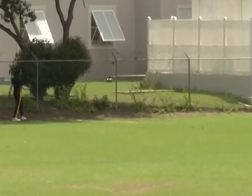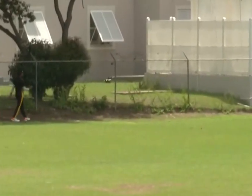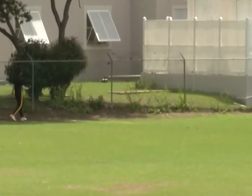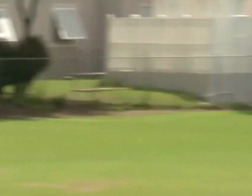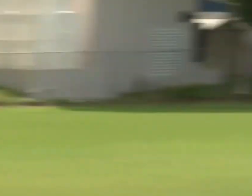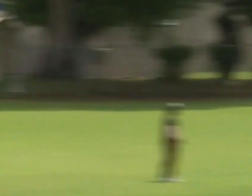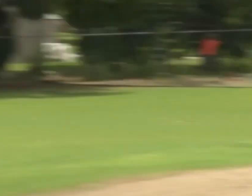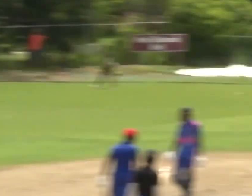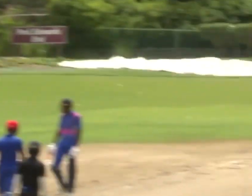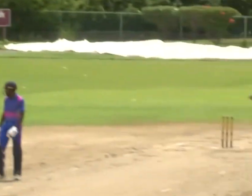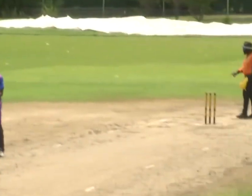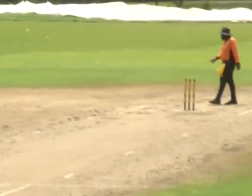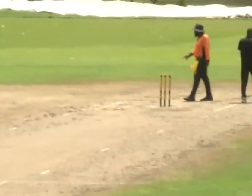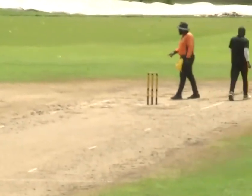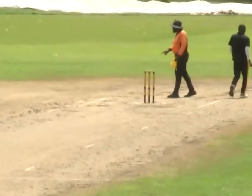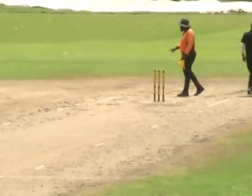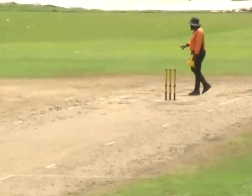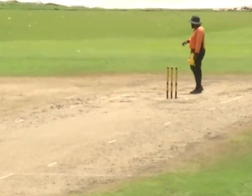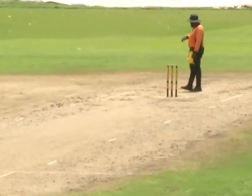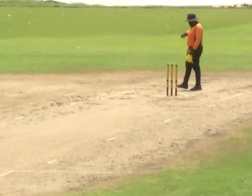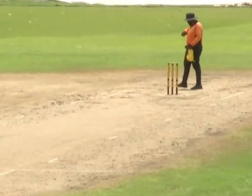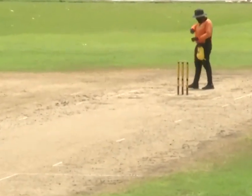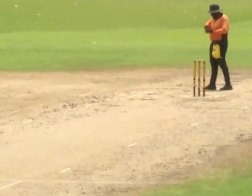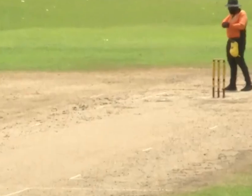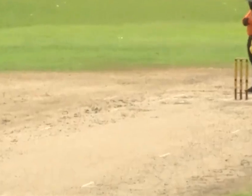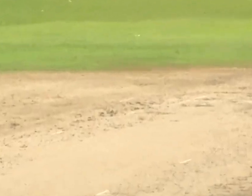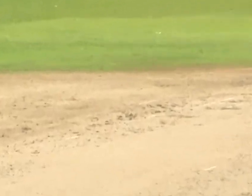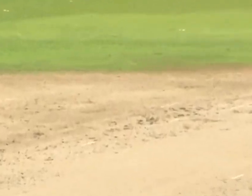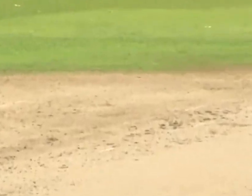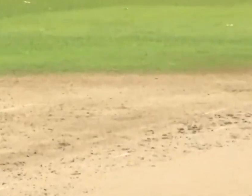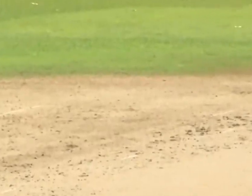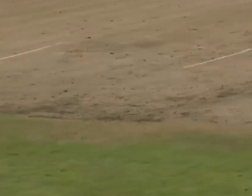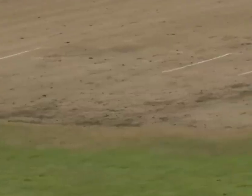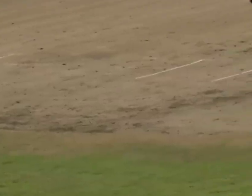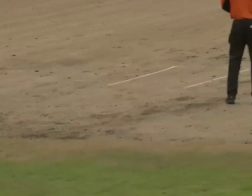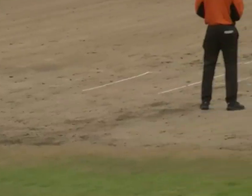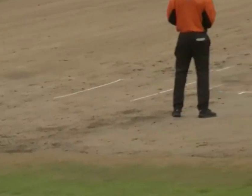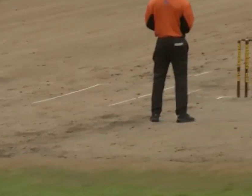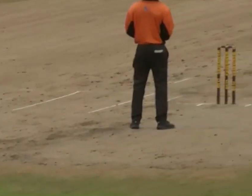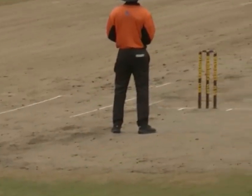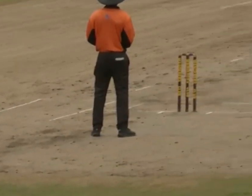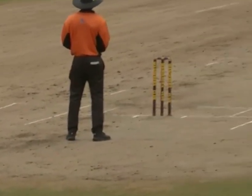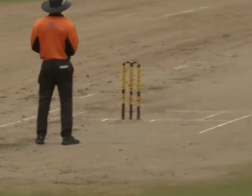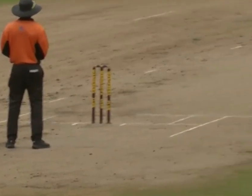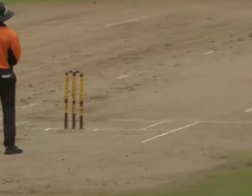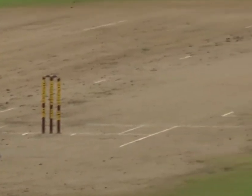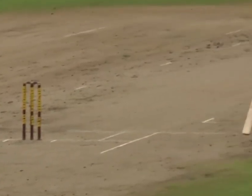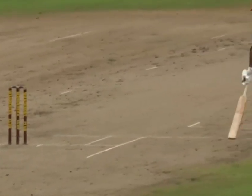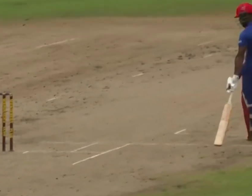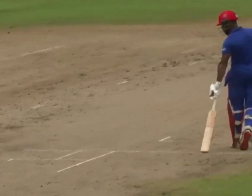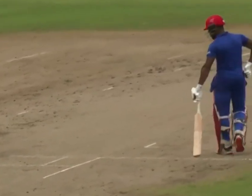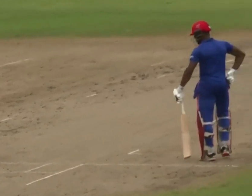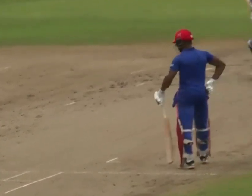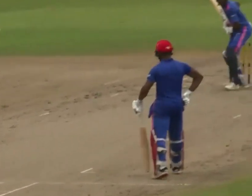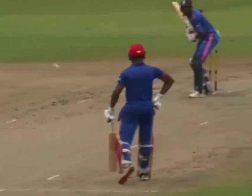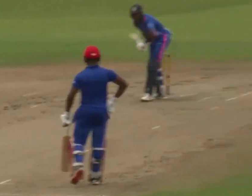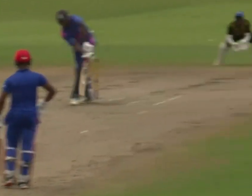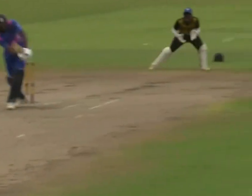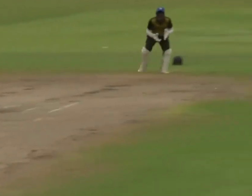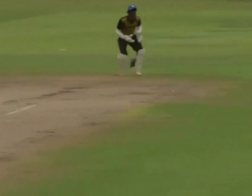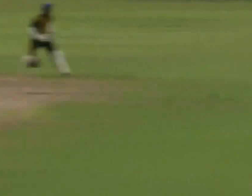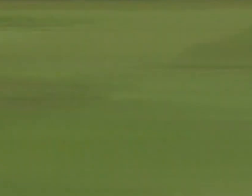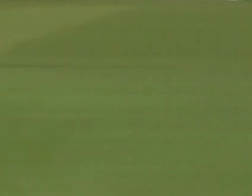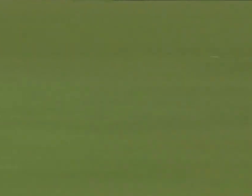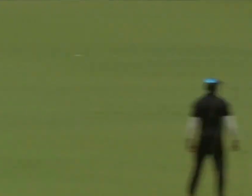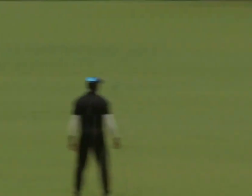4 after 33 overs. Giovante De Pizza hit an unbeaten half-century of 53 off 54 deliveries, assisted by